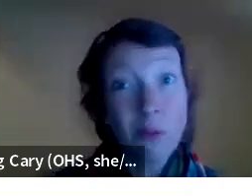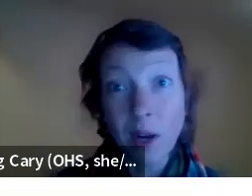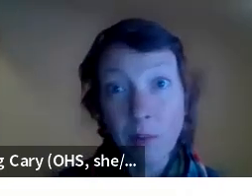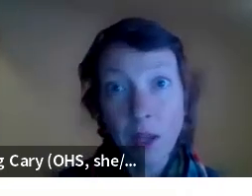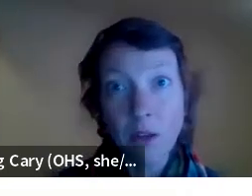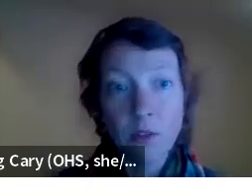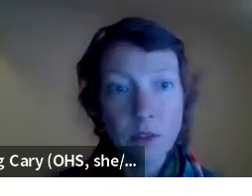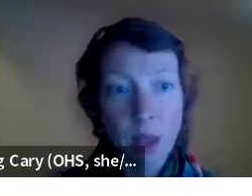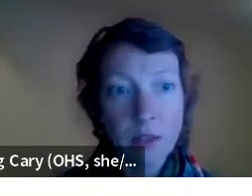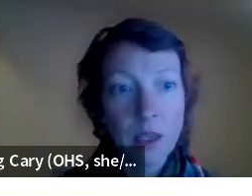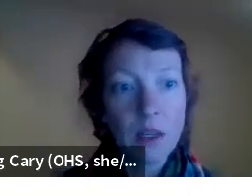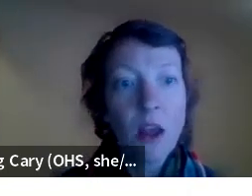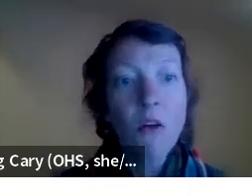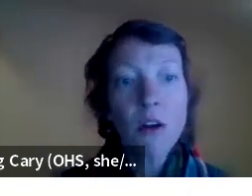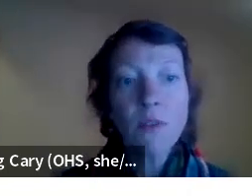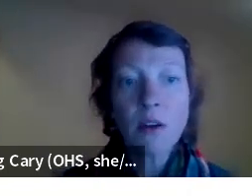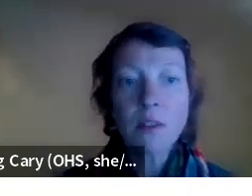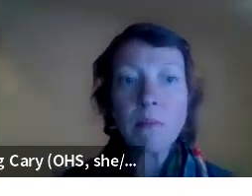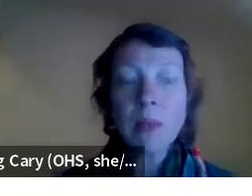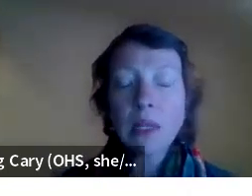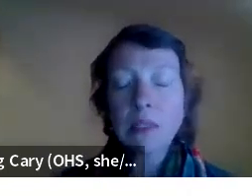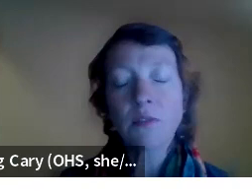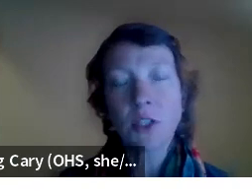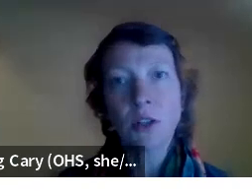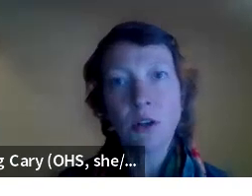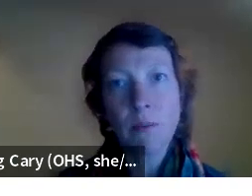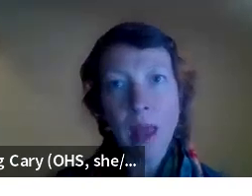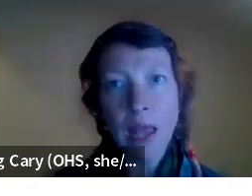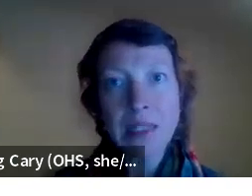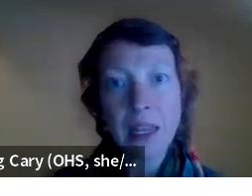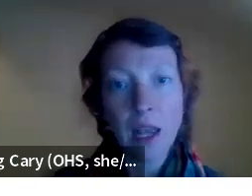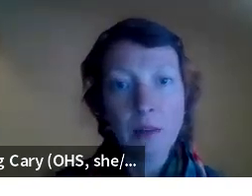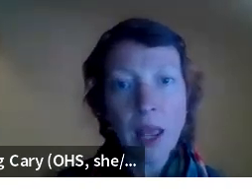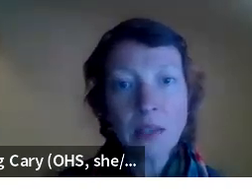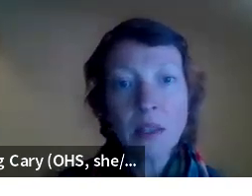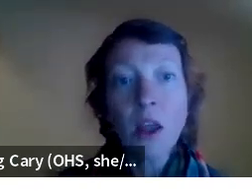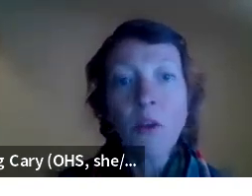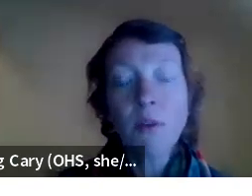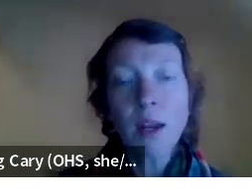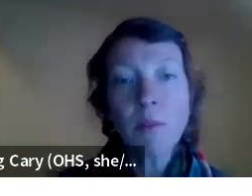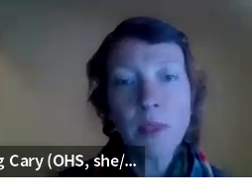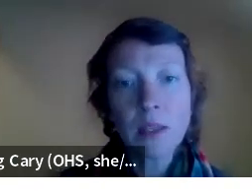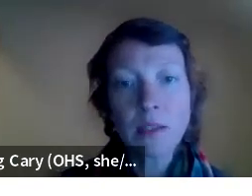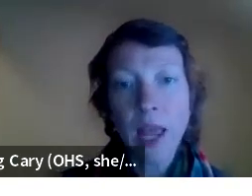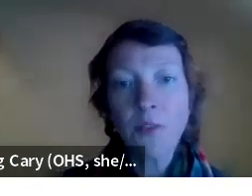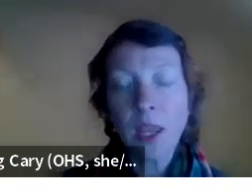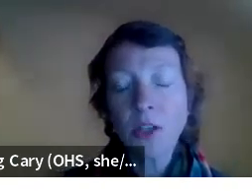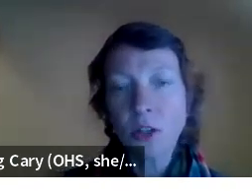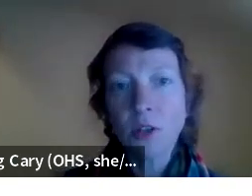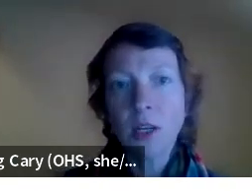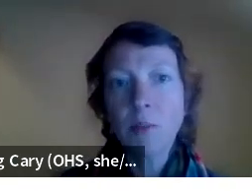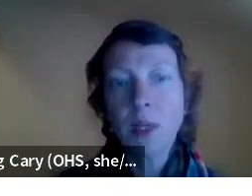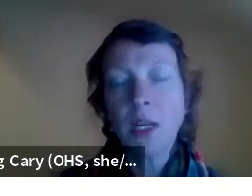where we don't recommend universal masking, or if there is a mix of children who are masked and unmasked, we recommend that staff